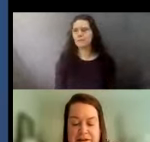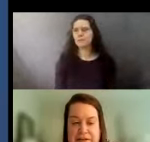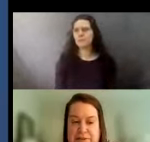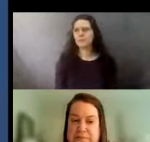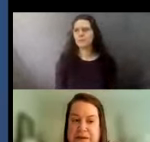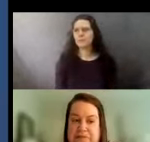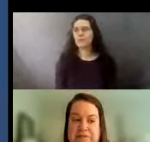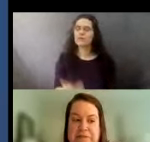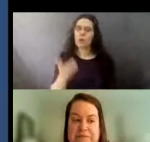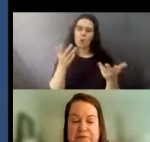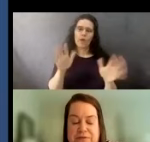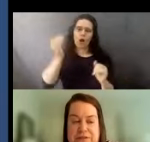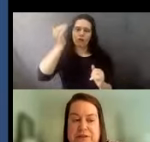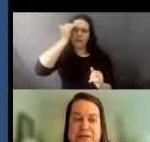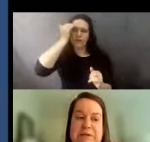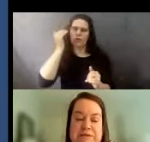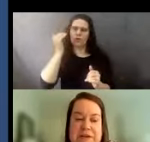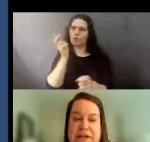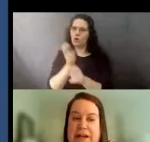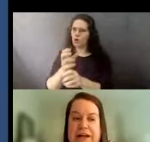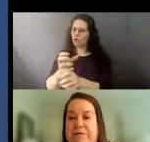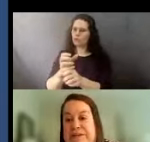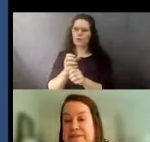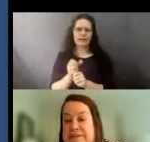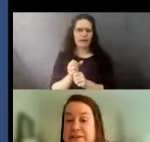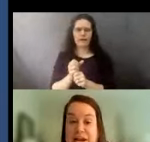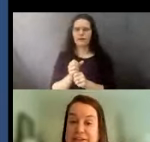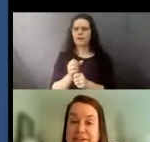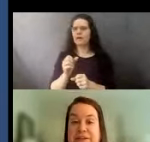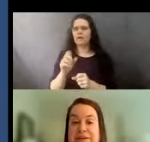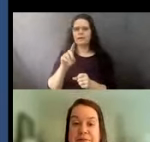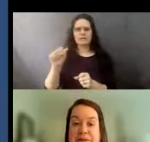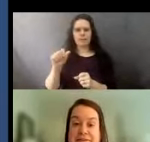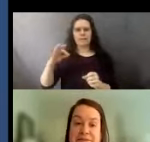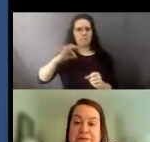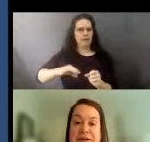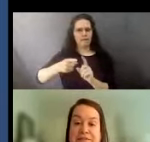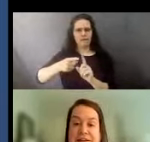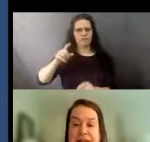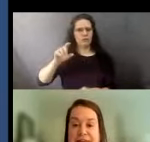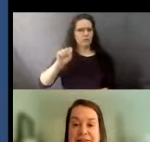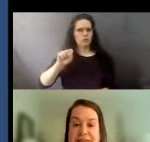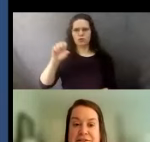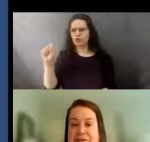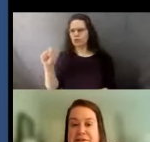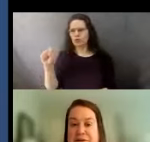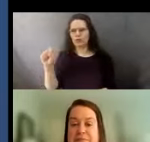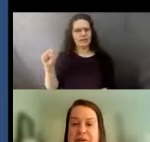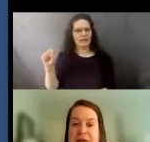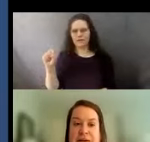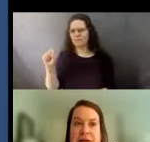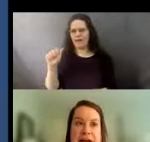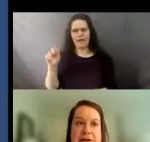disability insurance benefits from Social Security Administration, and I don't think that's going to change. because of COVID. In fact, I think this is just going